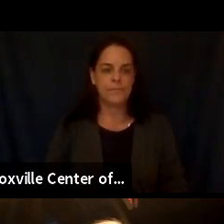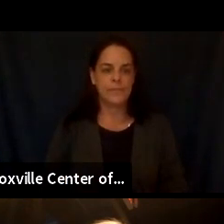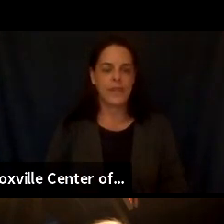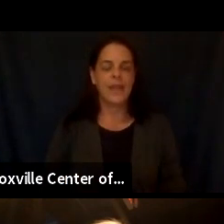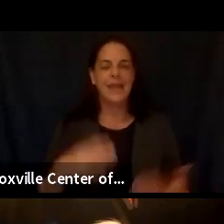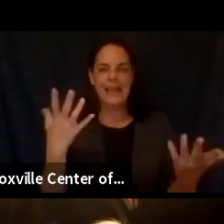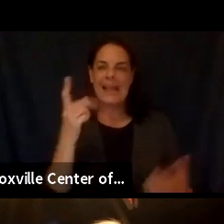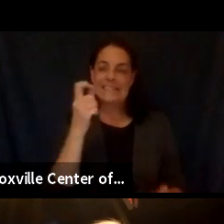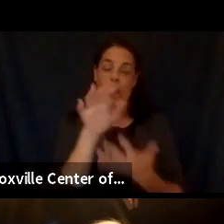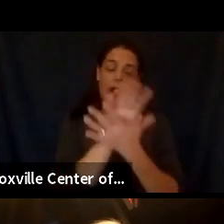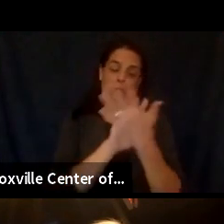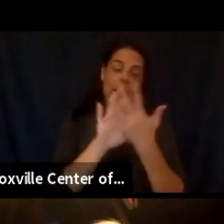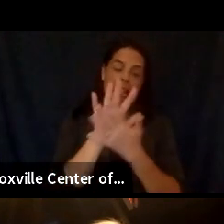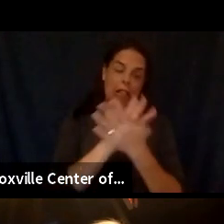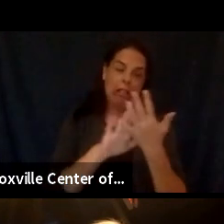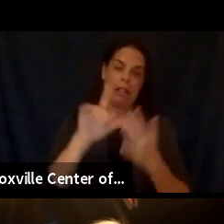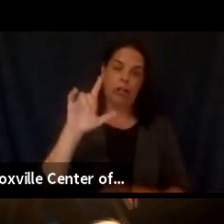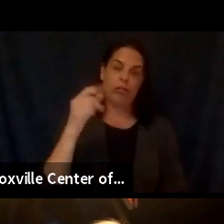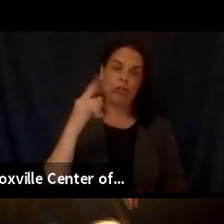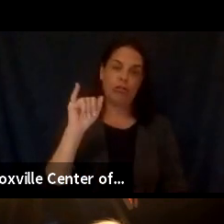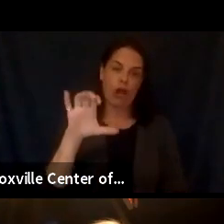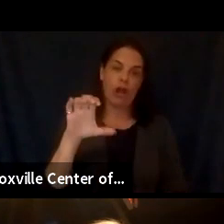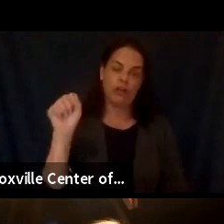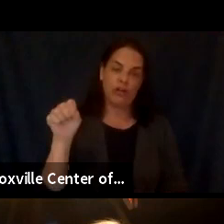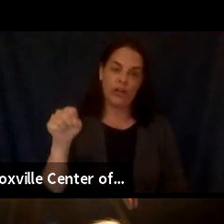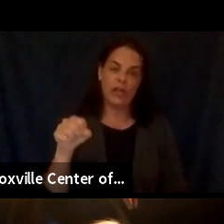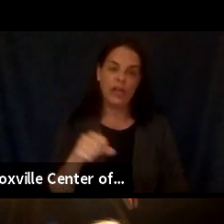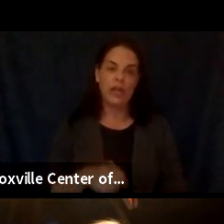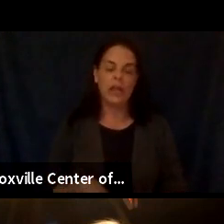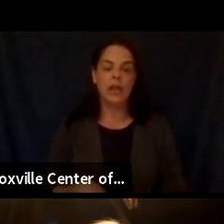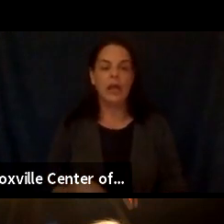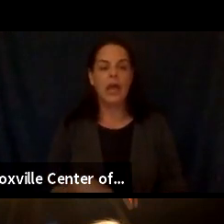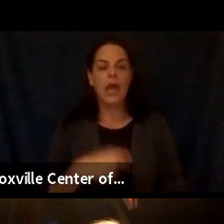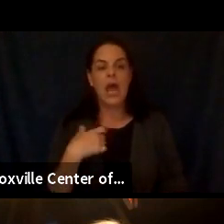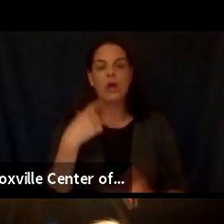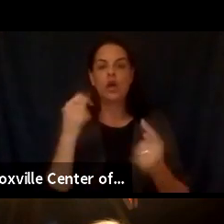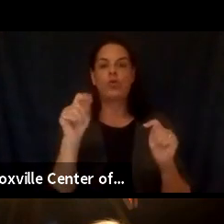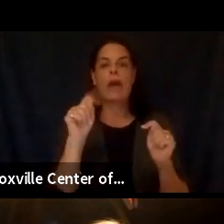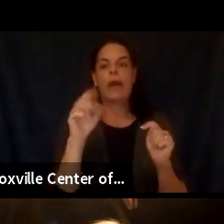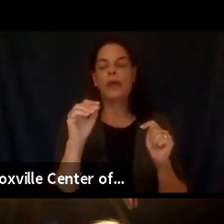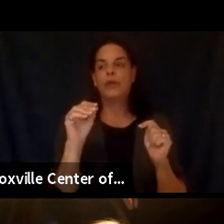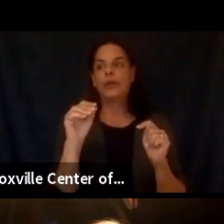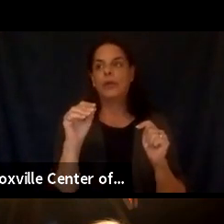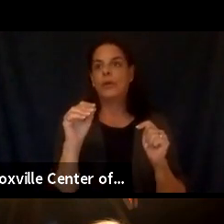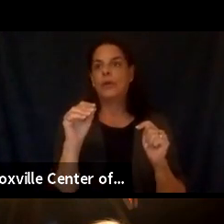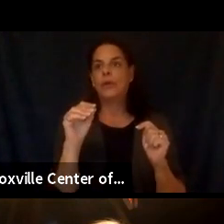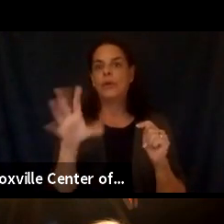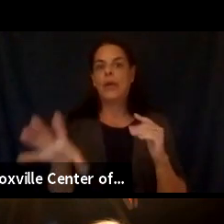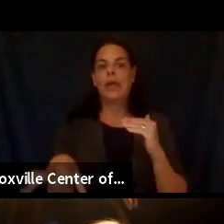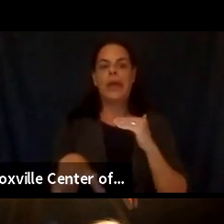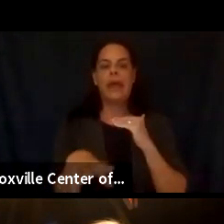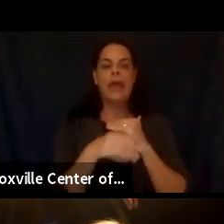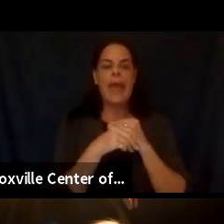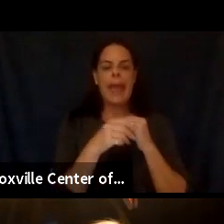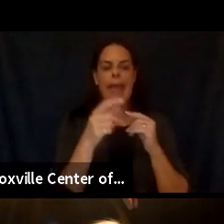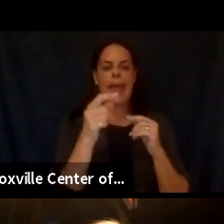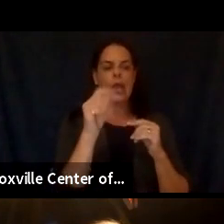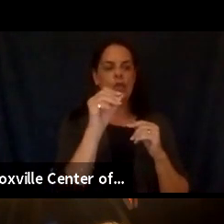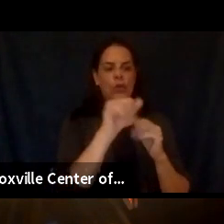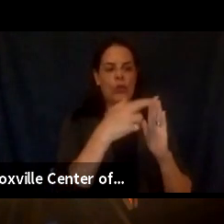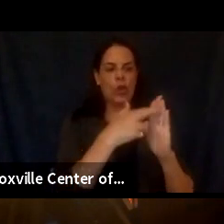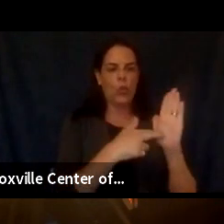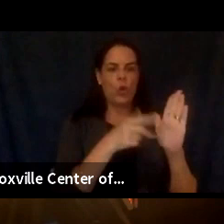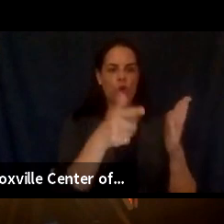trying to tack something onto a regulation you had already written,